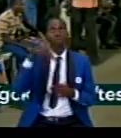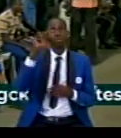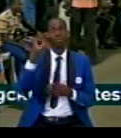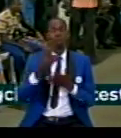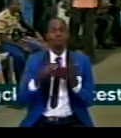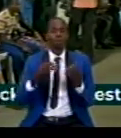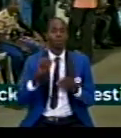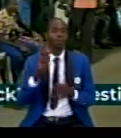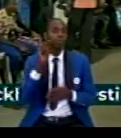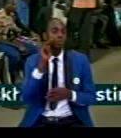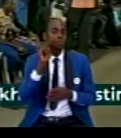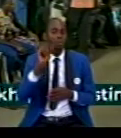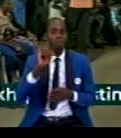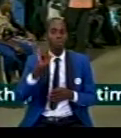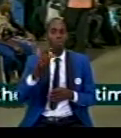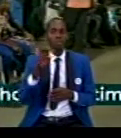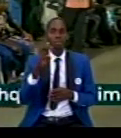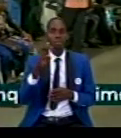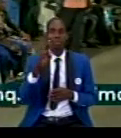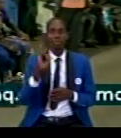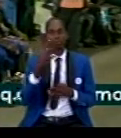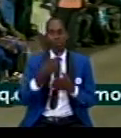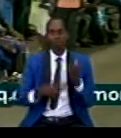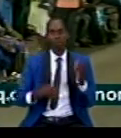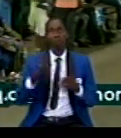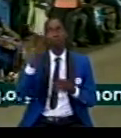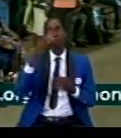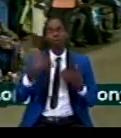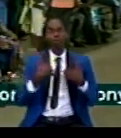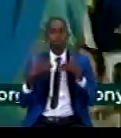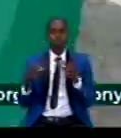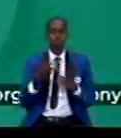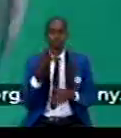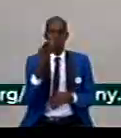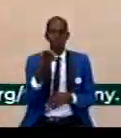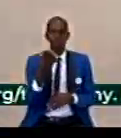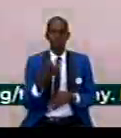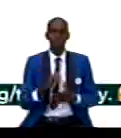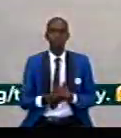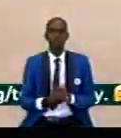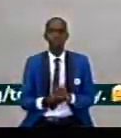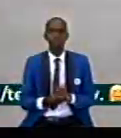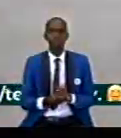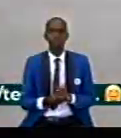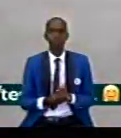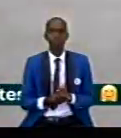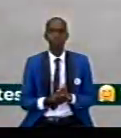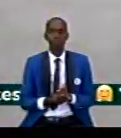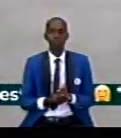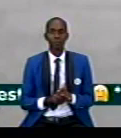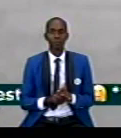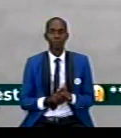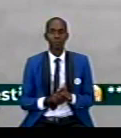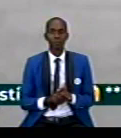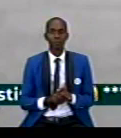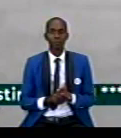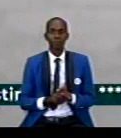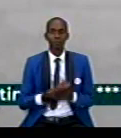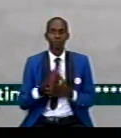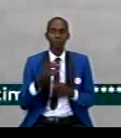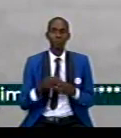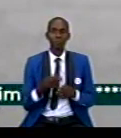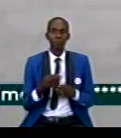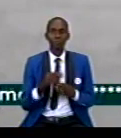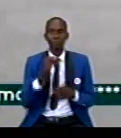done, broadcasting to you now. My name is Hajaratu Dauda. I have been suffering from back